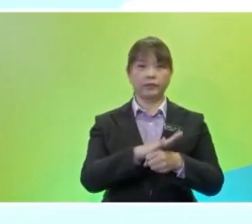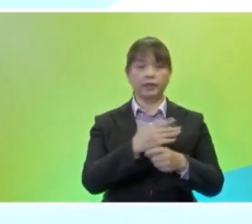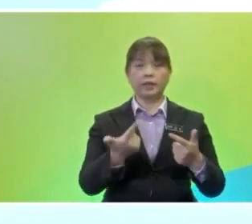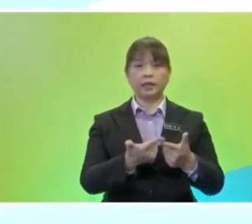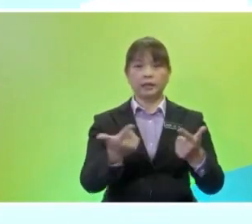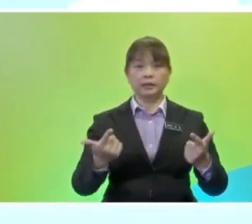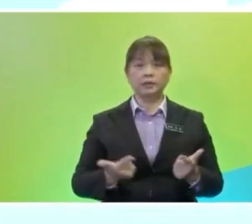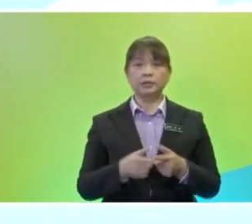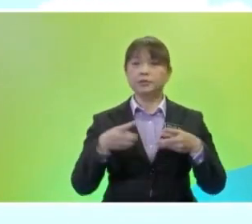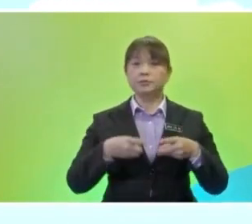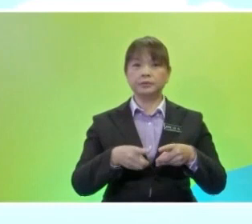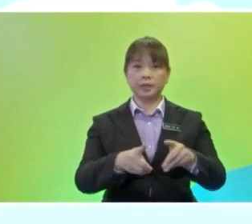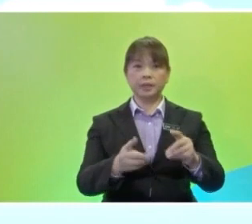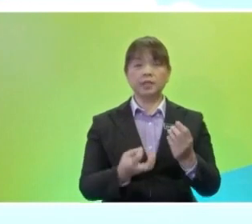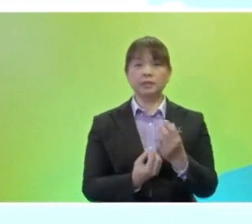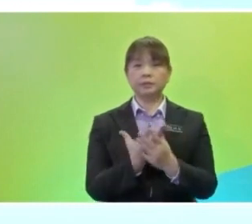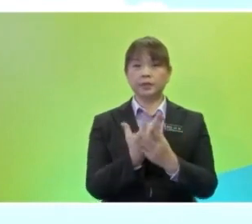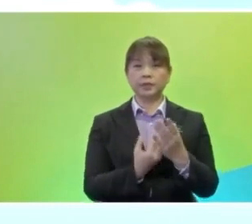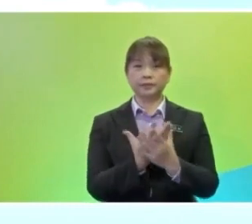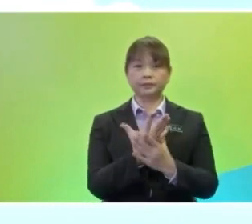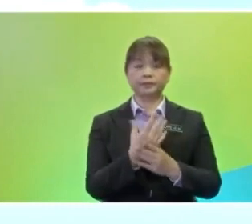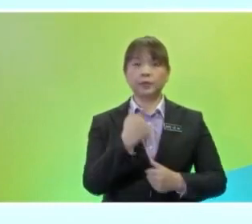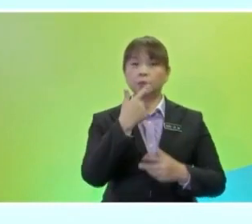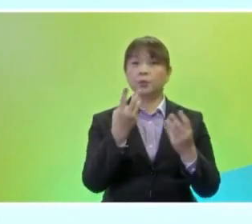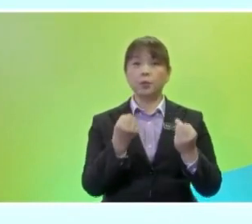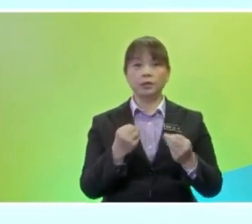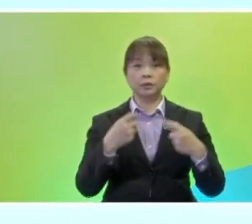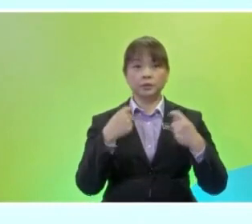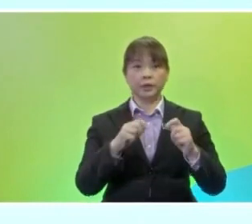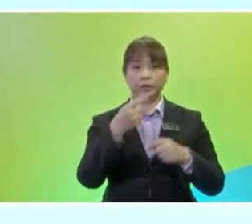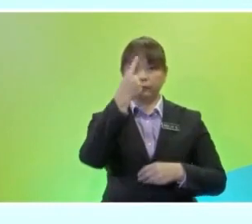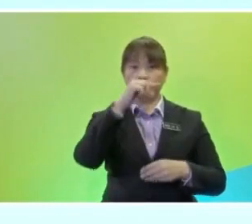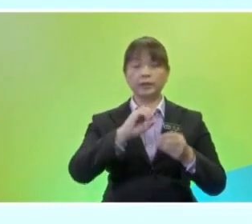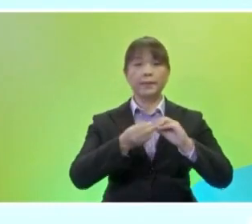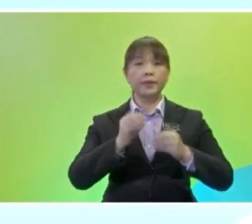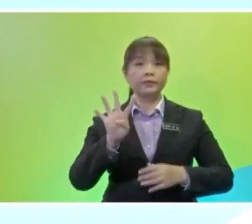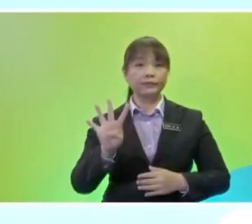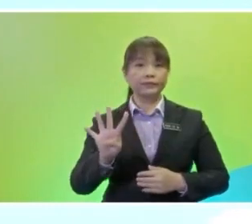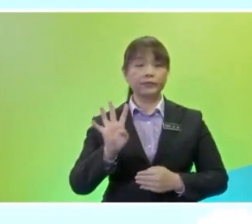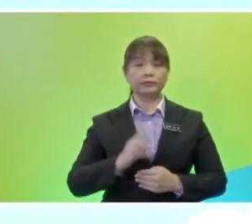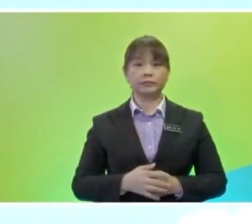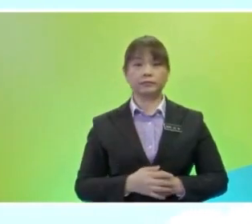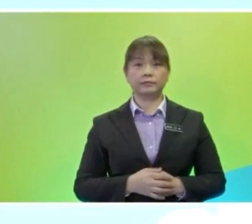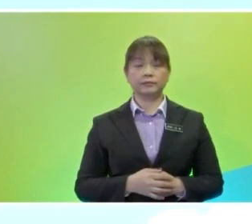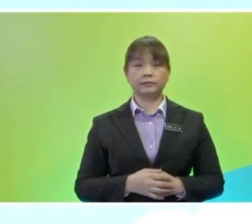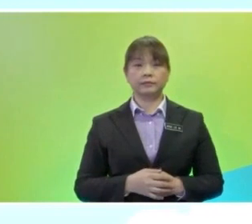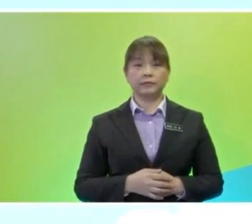Colorful lake during spring. Mm-mm. Okay, who would like to give it a try for number four? Okay, number four. Okay,